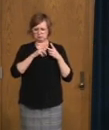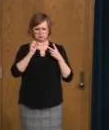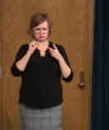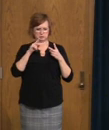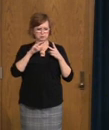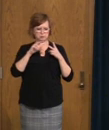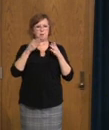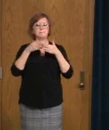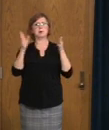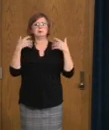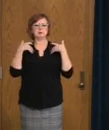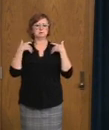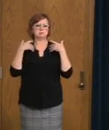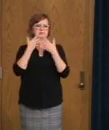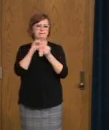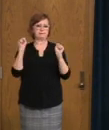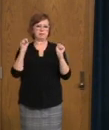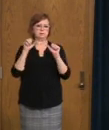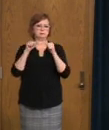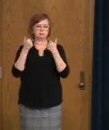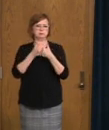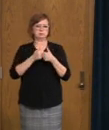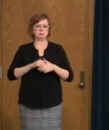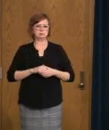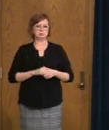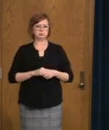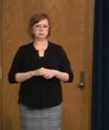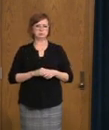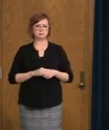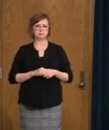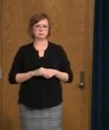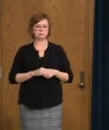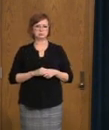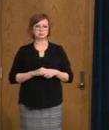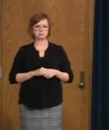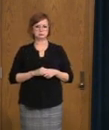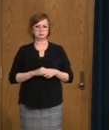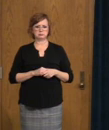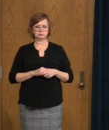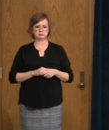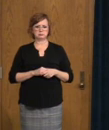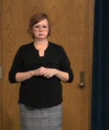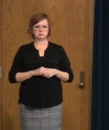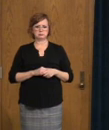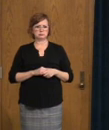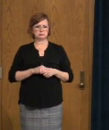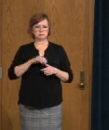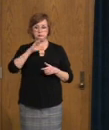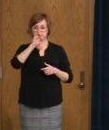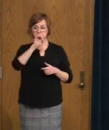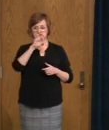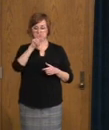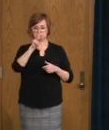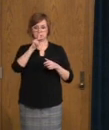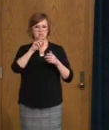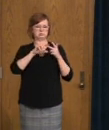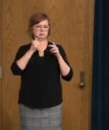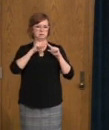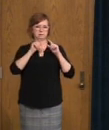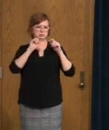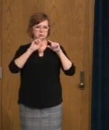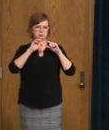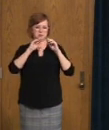Yes, the Public Safety Association to actually help provide those types of services, and other community-based partners. But Derek, you can follow up, because I know it's